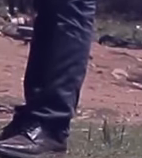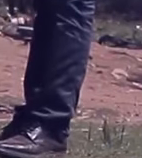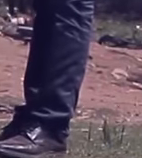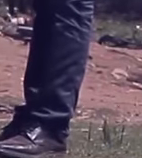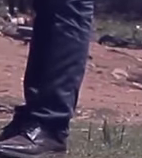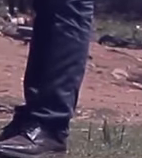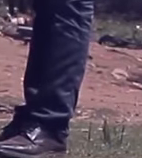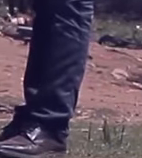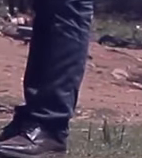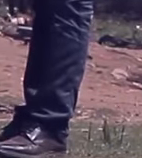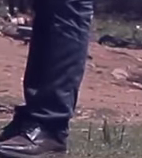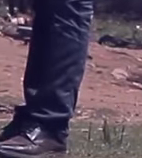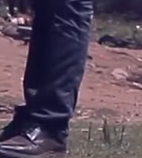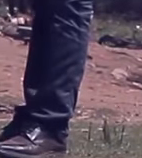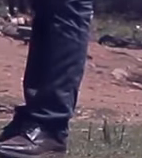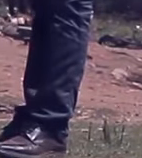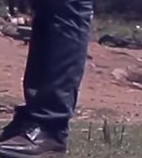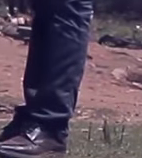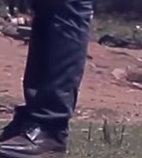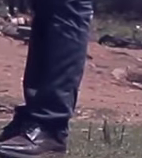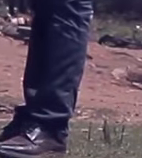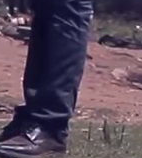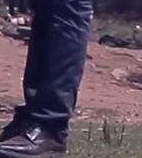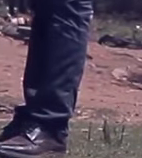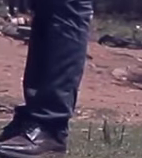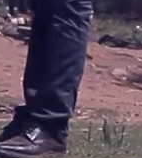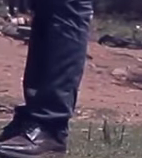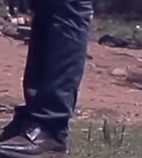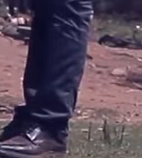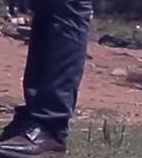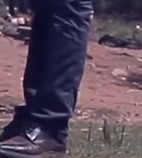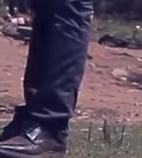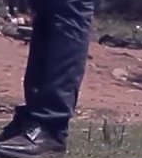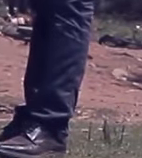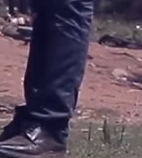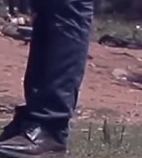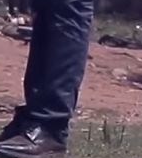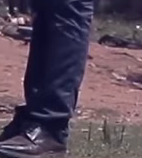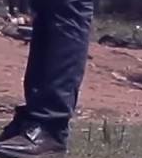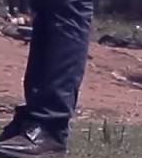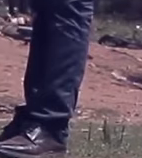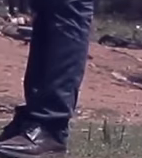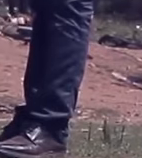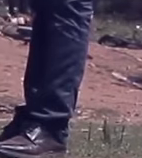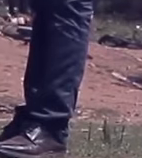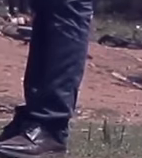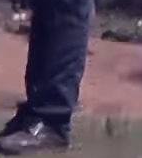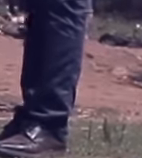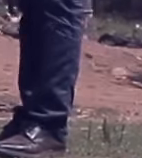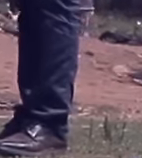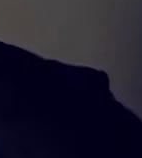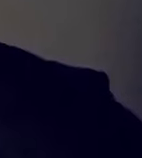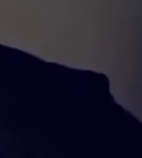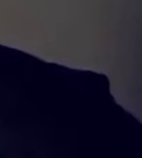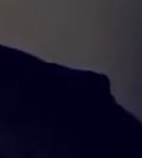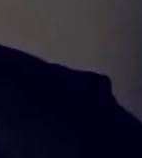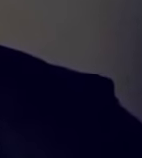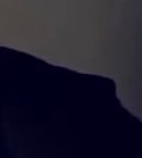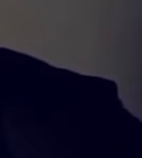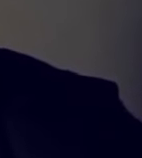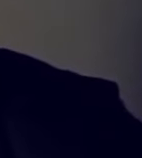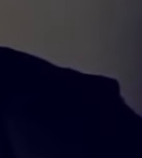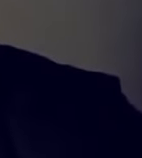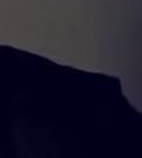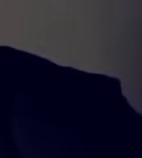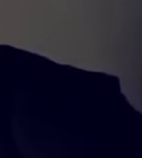so uyaphuma siba actor but then le scene ithi ke uyachamuka nemoto so kumele abunakale ashayele